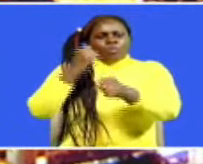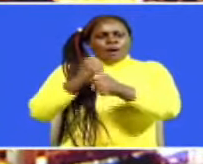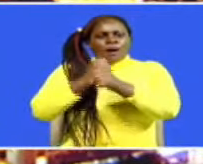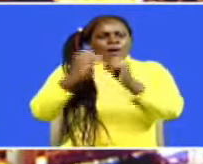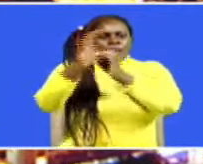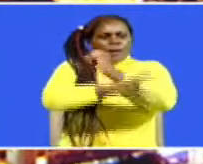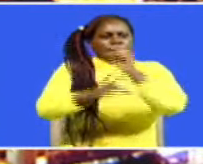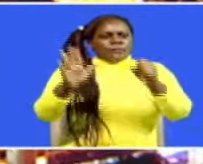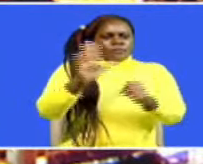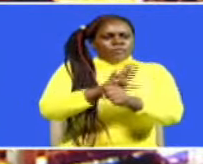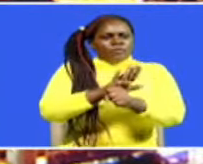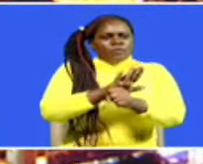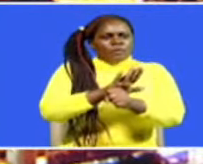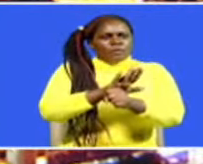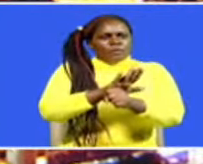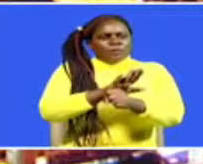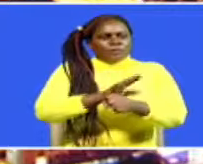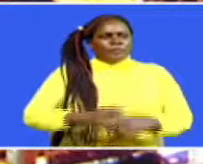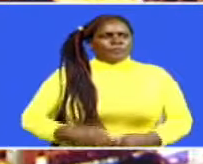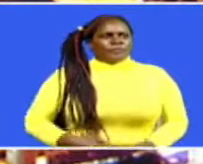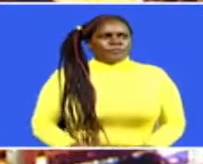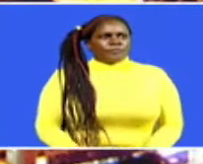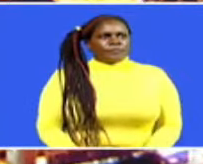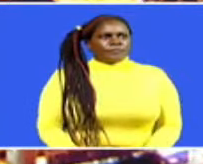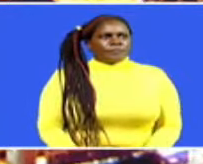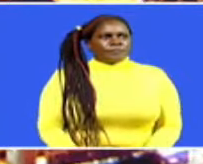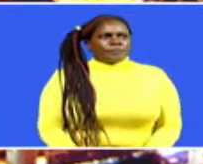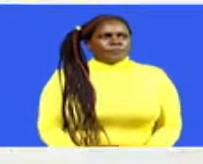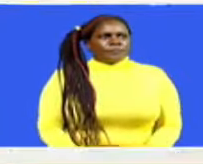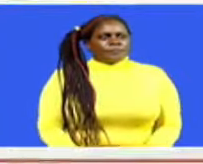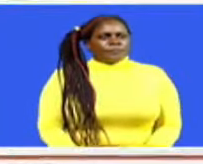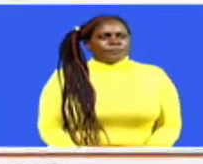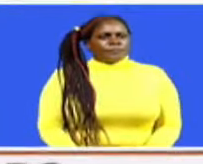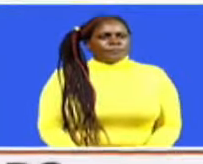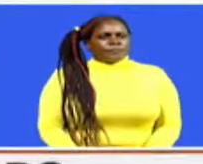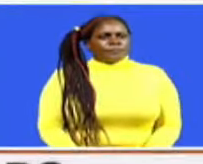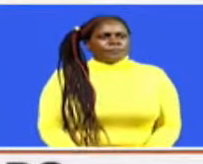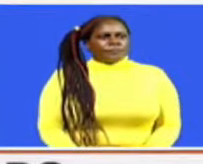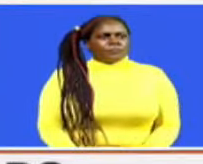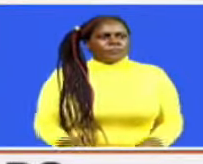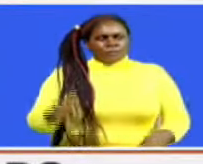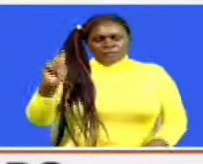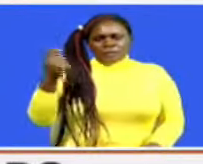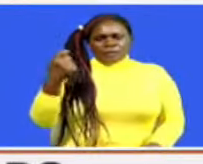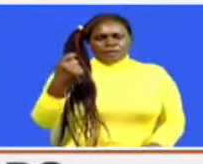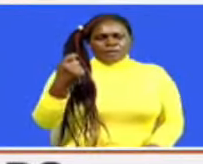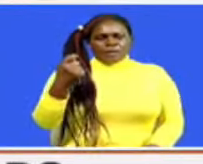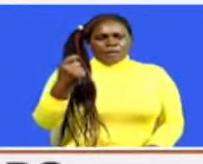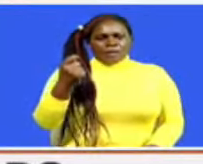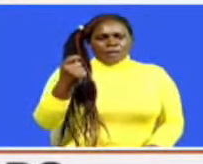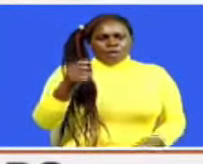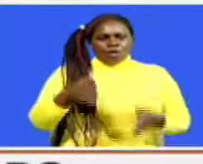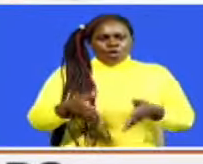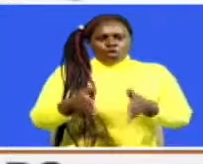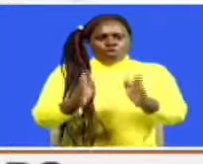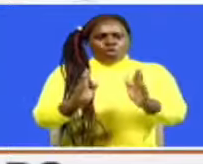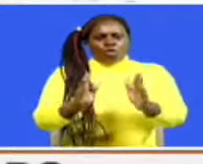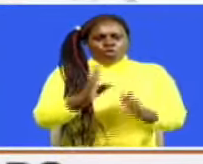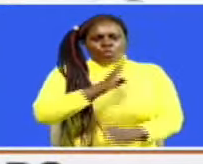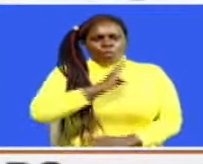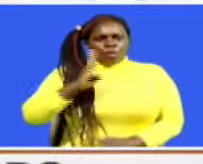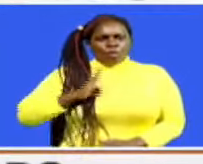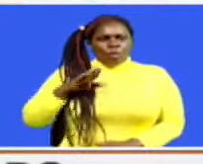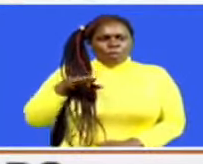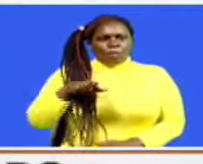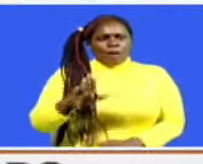the country. Jasmine Murani with the details. The Kenya Roads Board has in the recent past been